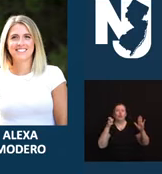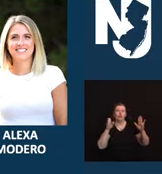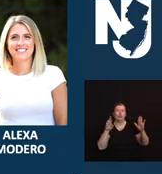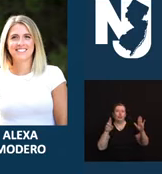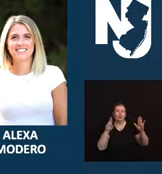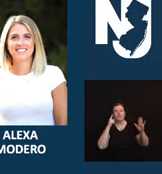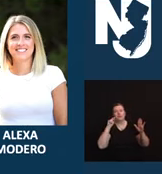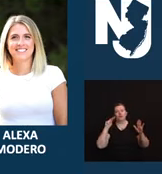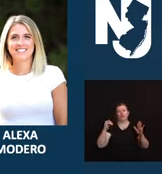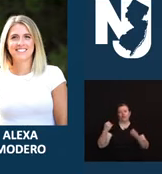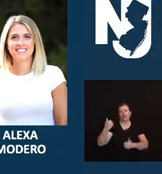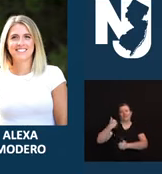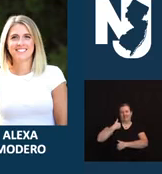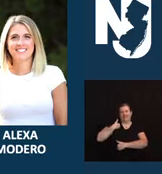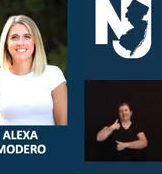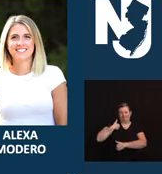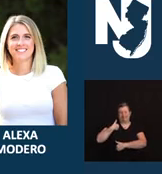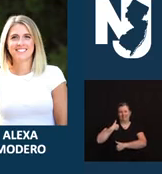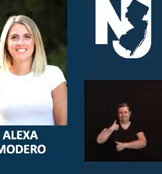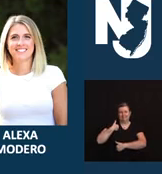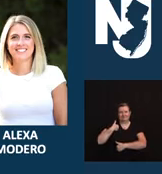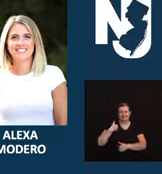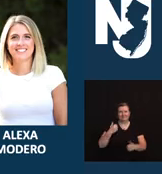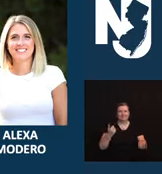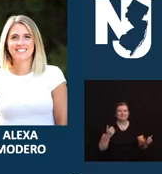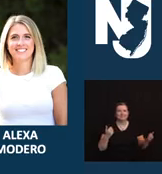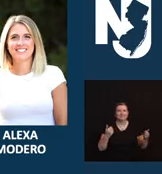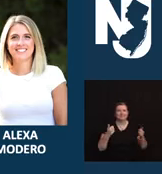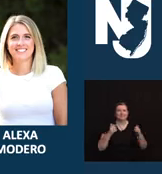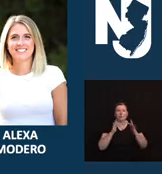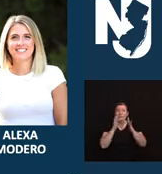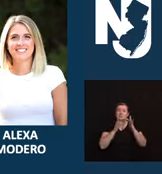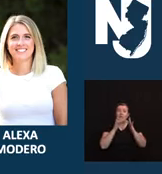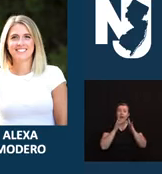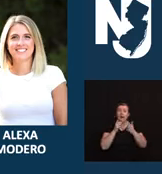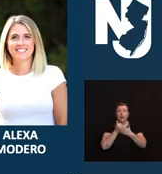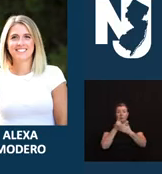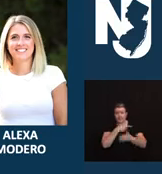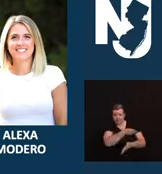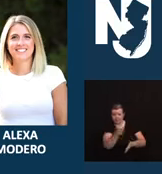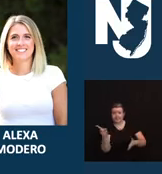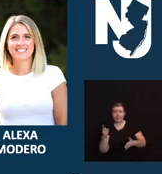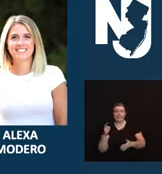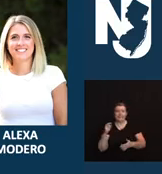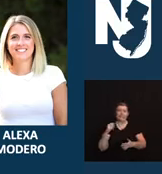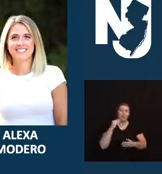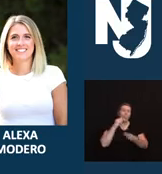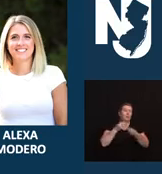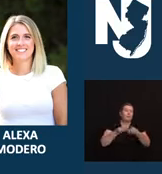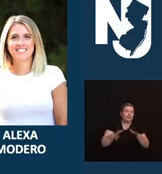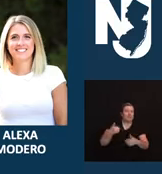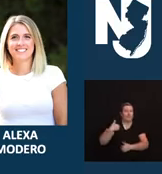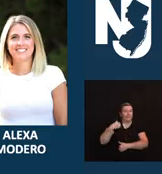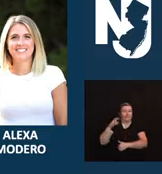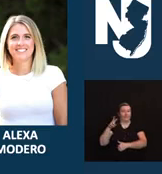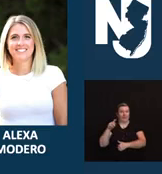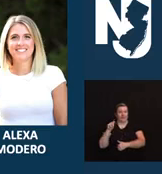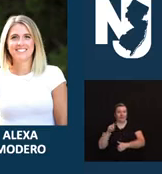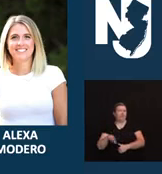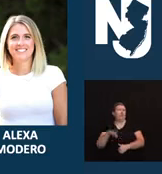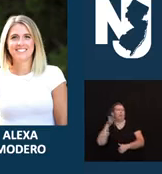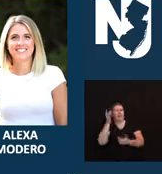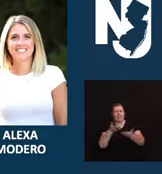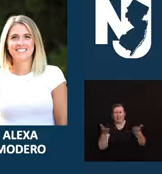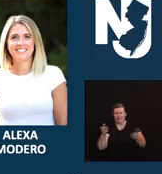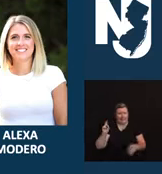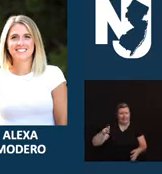process of finding programs, resources, and care tailored, again, to their individual needs. To Brett and Alexa,